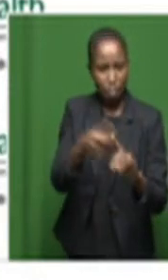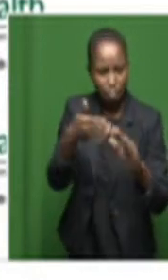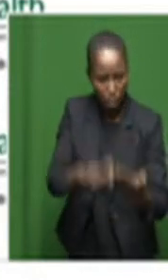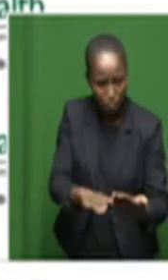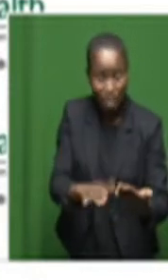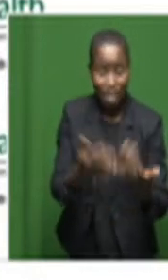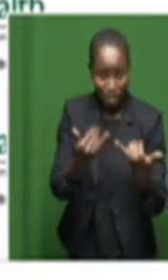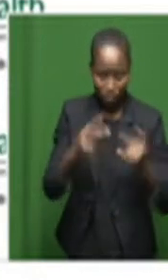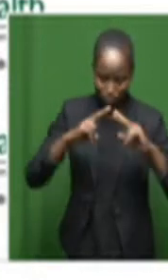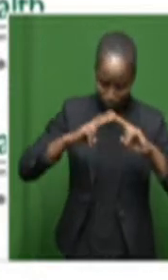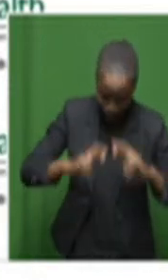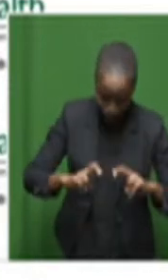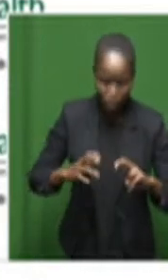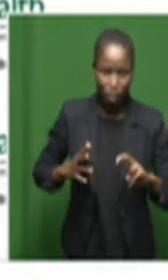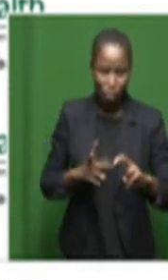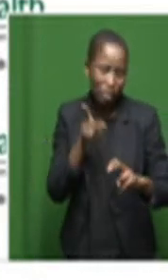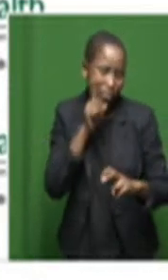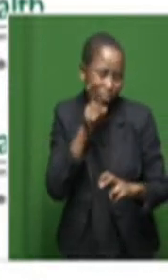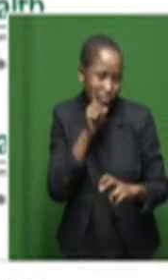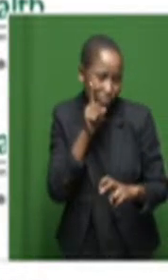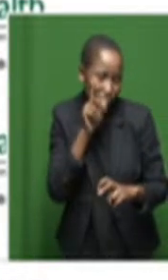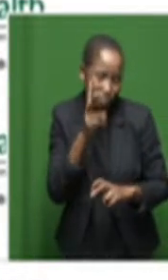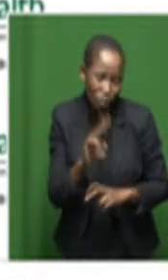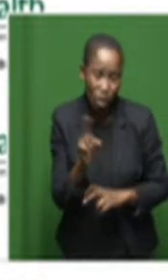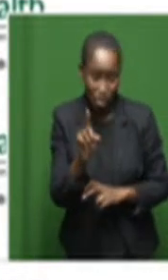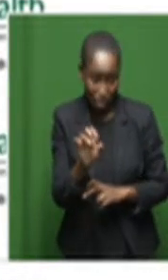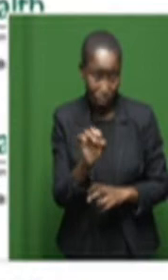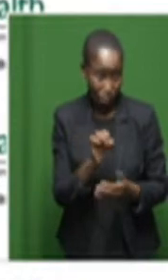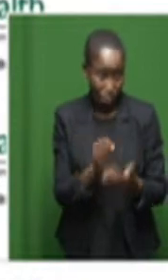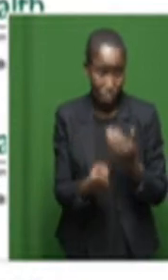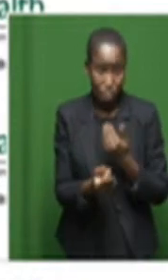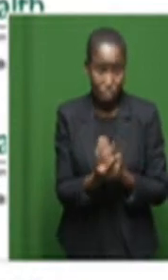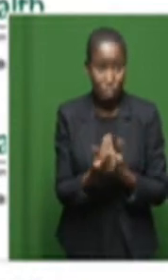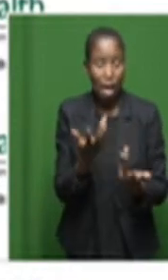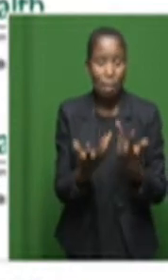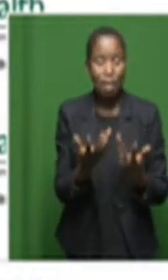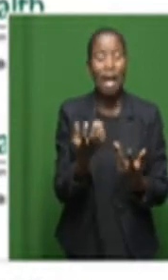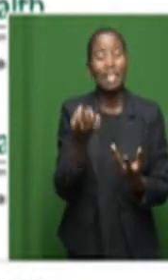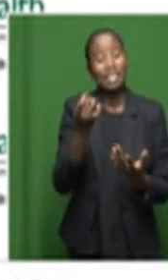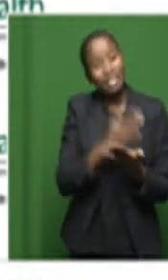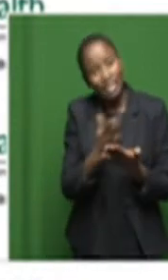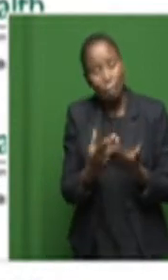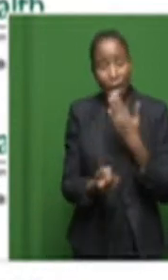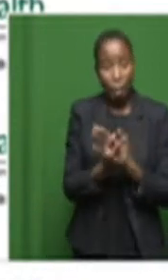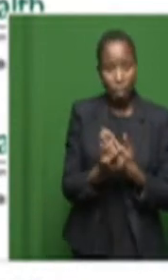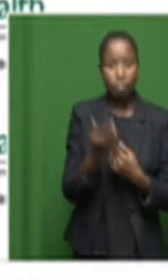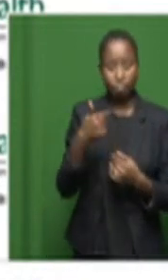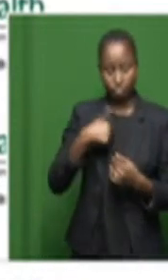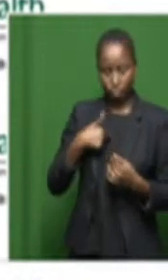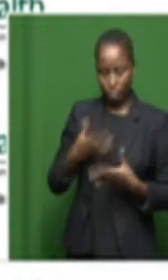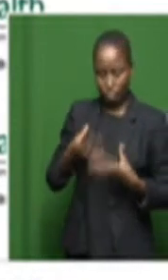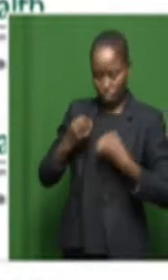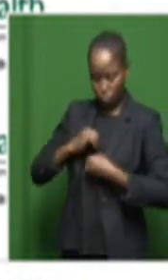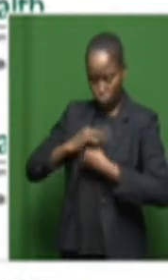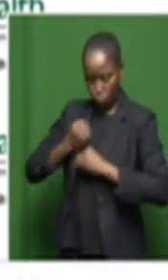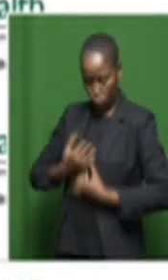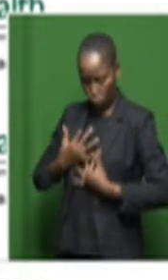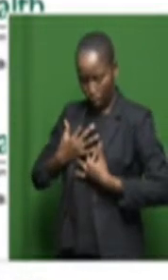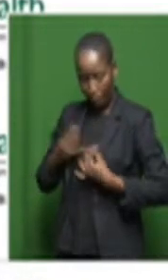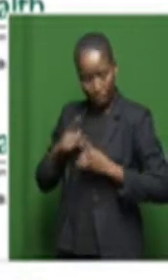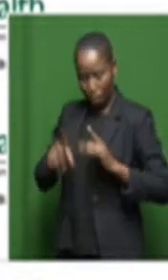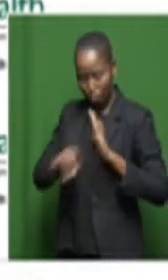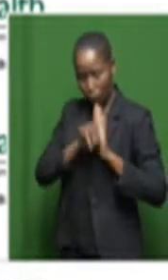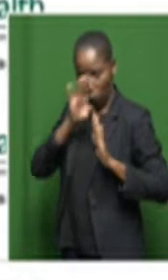either because of prior COVID-19 infection, which happened before the vaccination and had not been detected, or